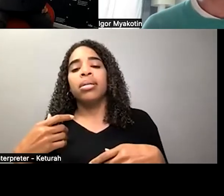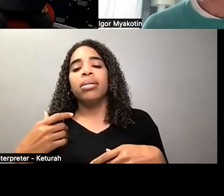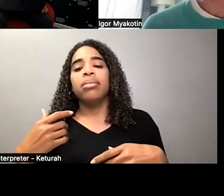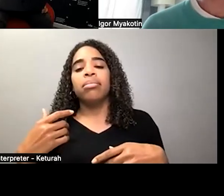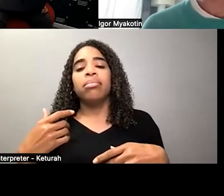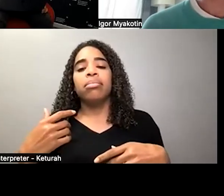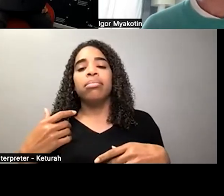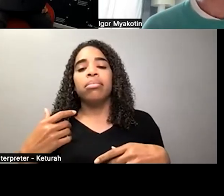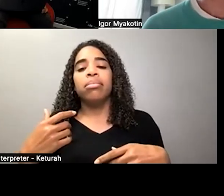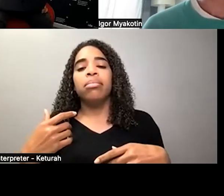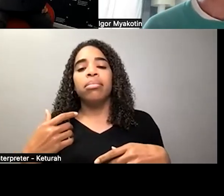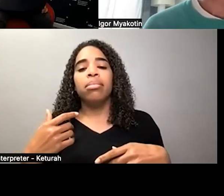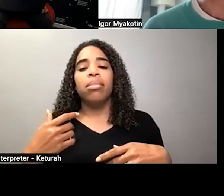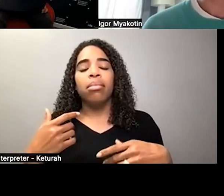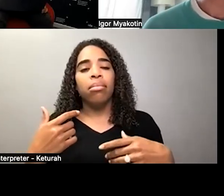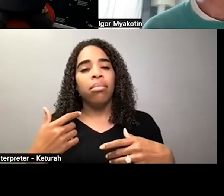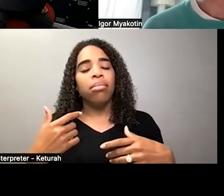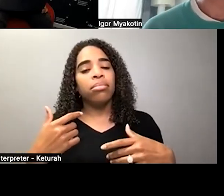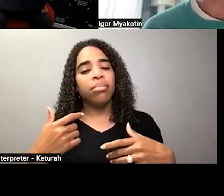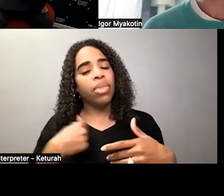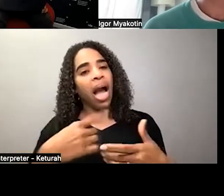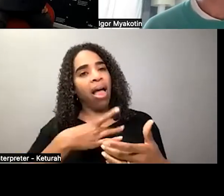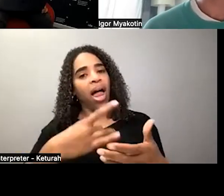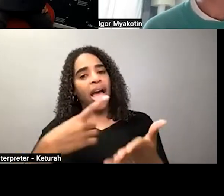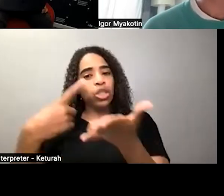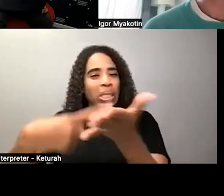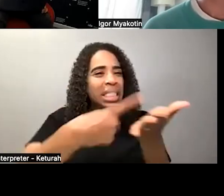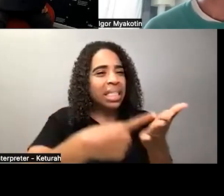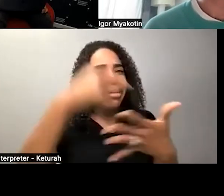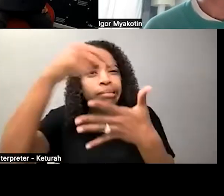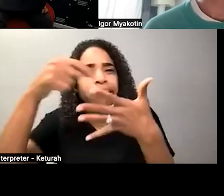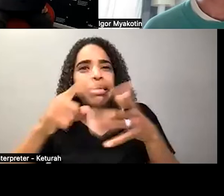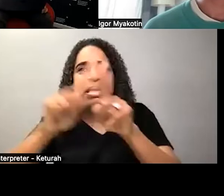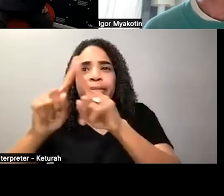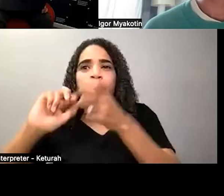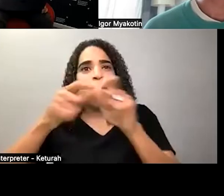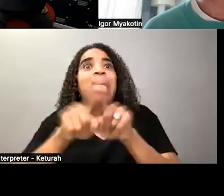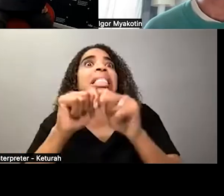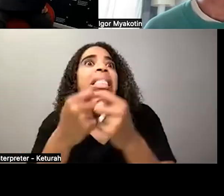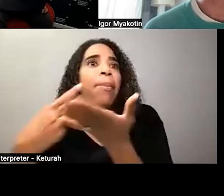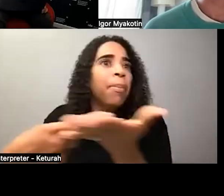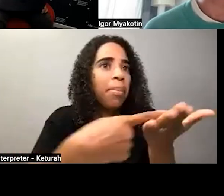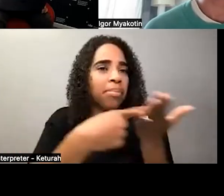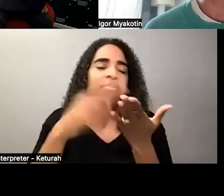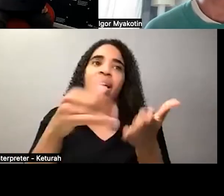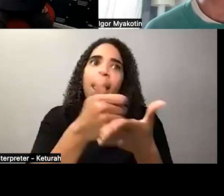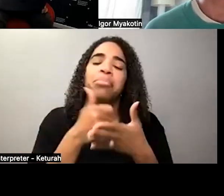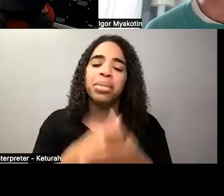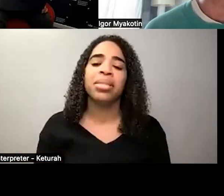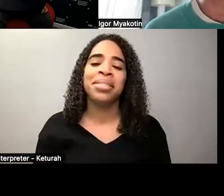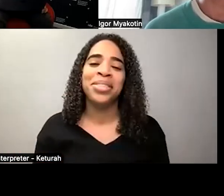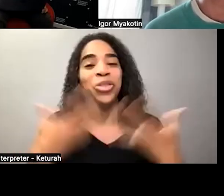a person to person, and to discuss all the problems that we have on the way. So